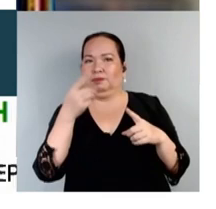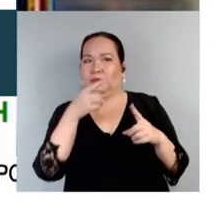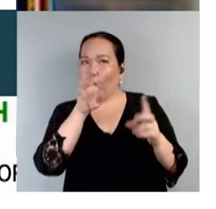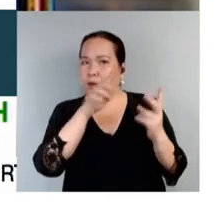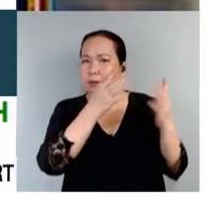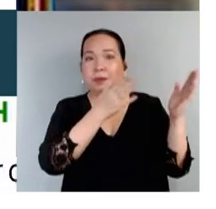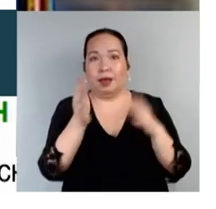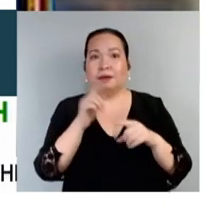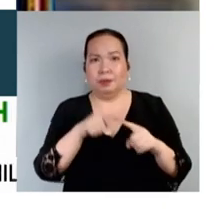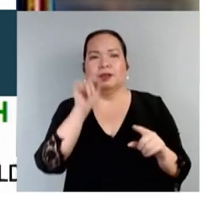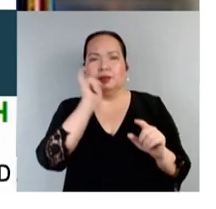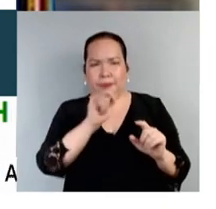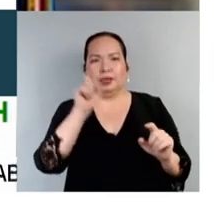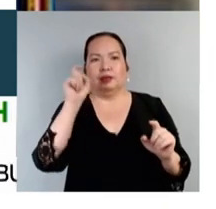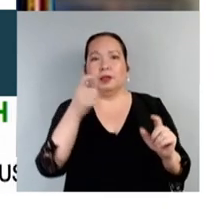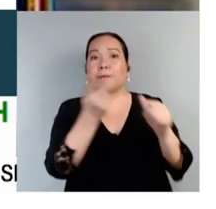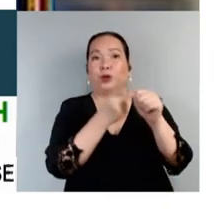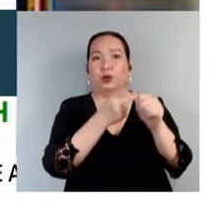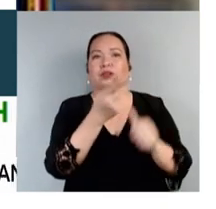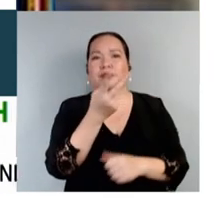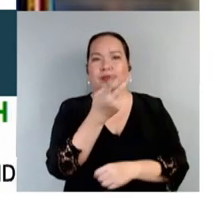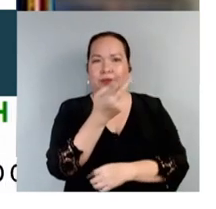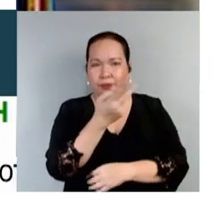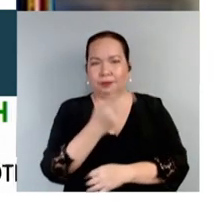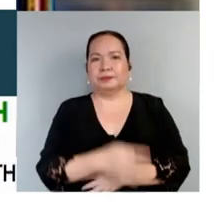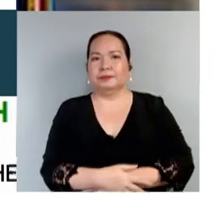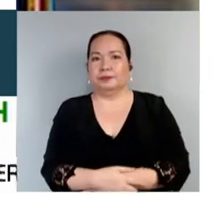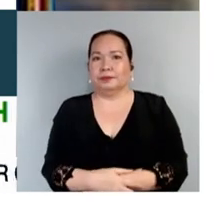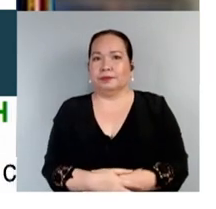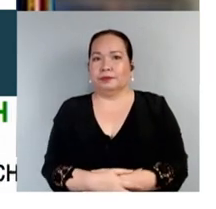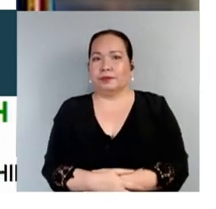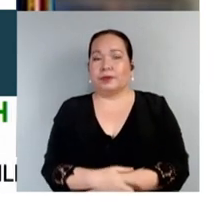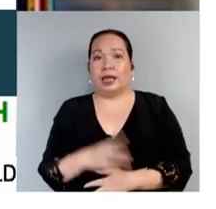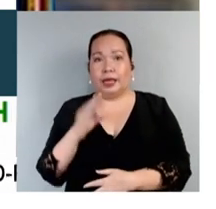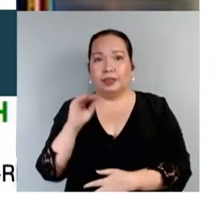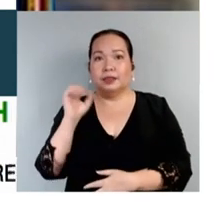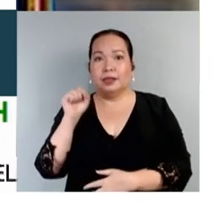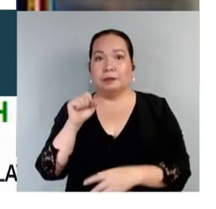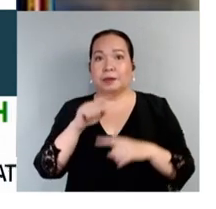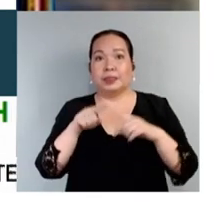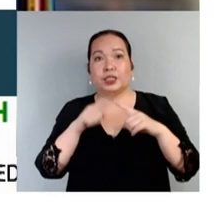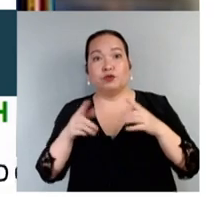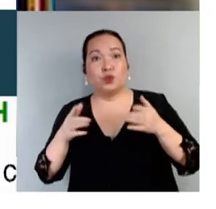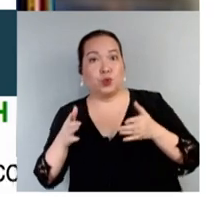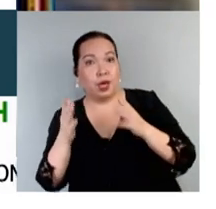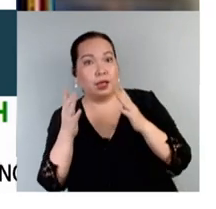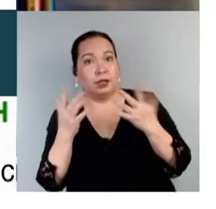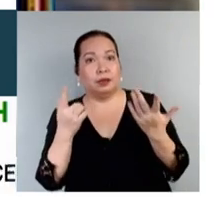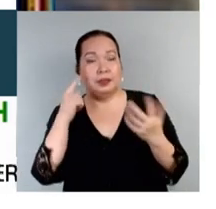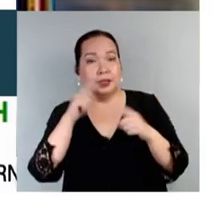priority, so to speak, and perhaps a different tact may be considered.